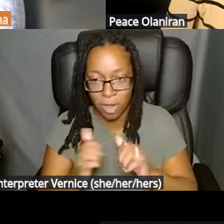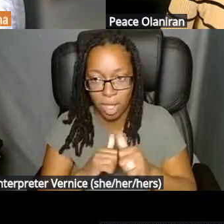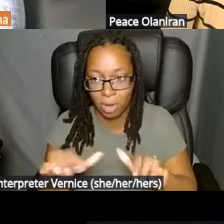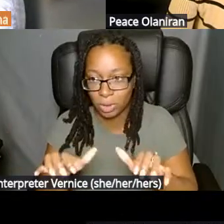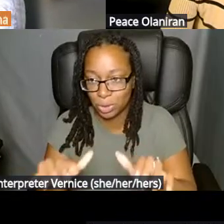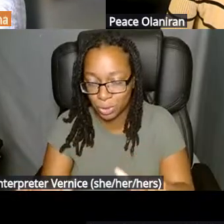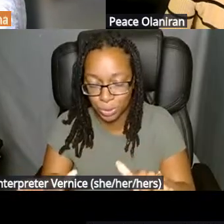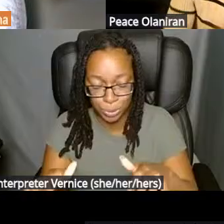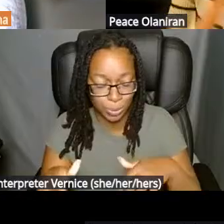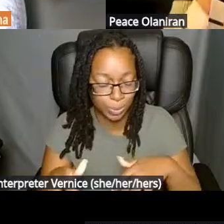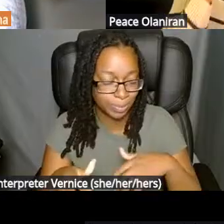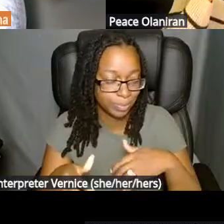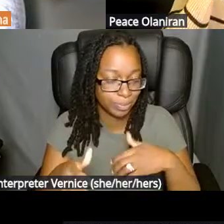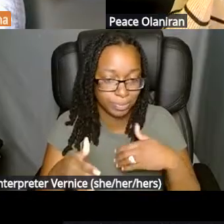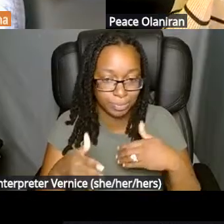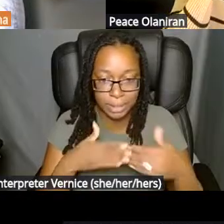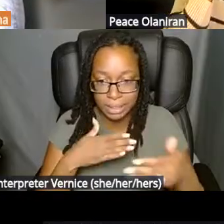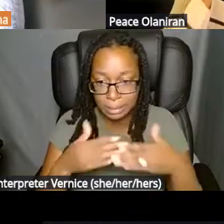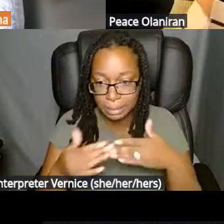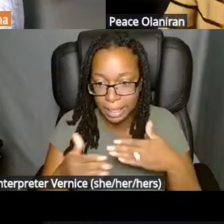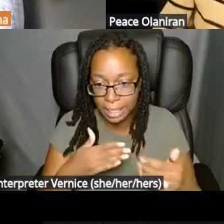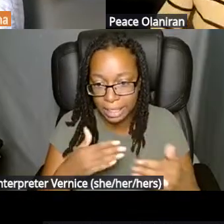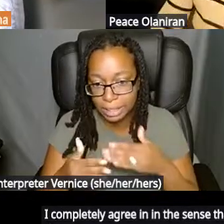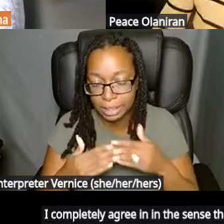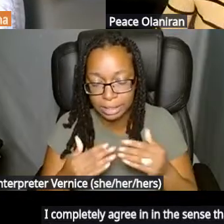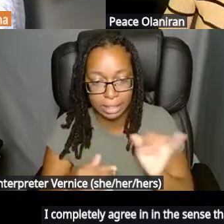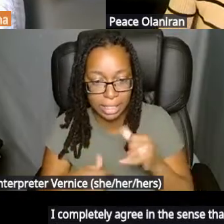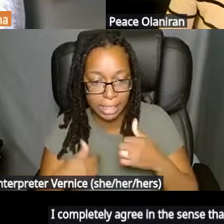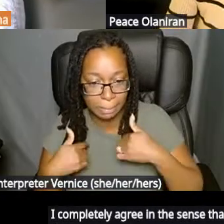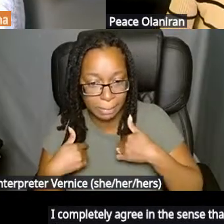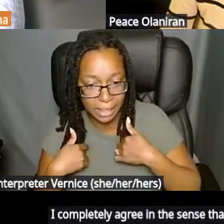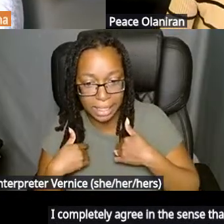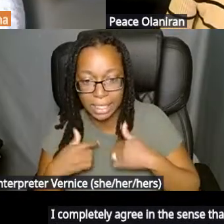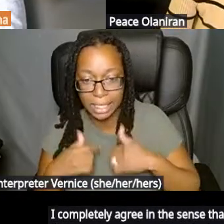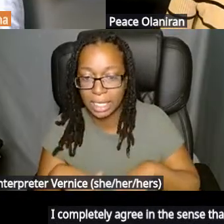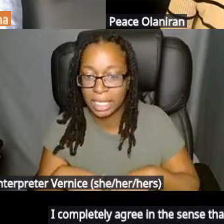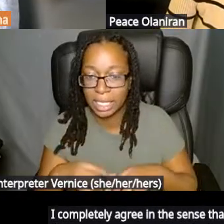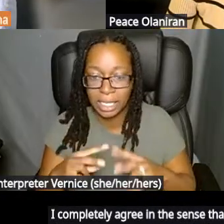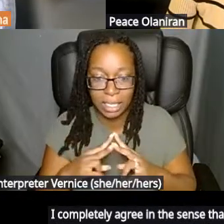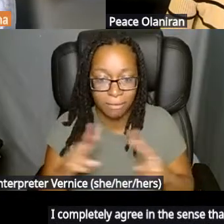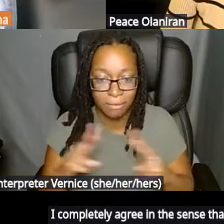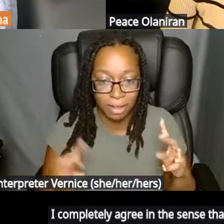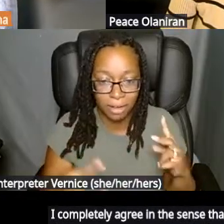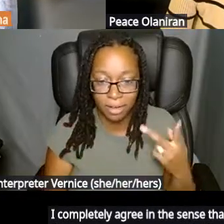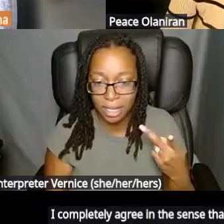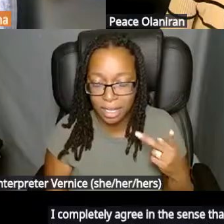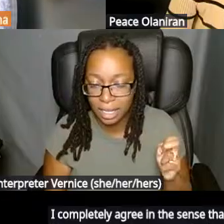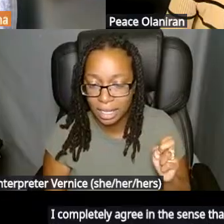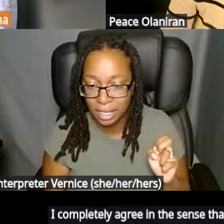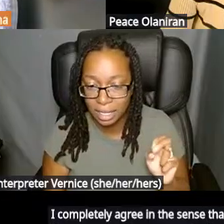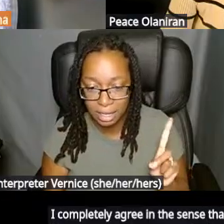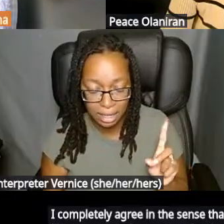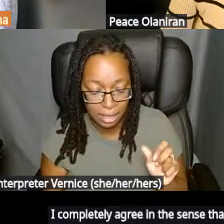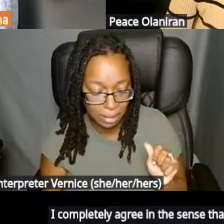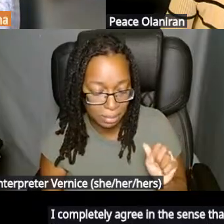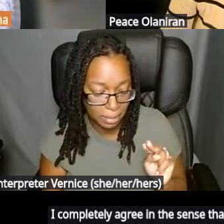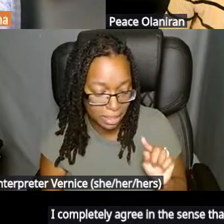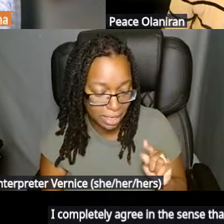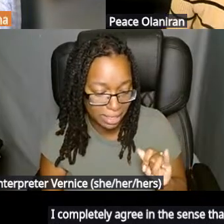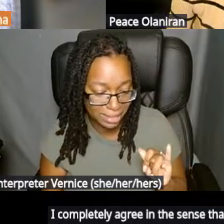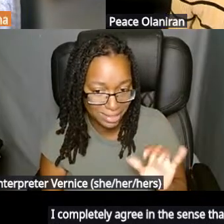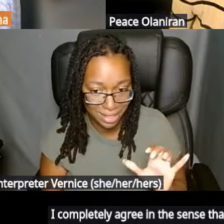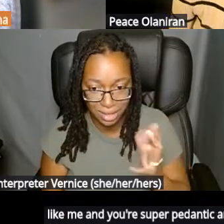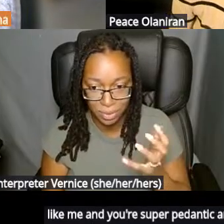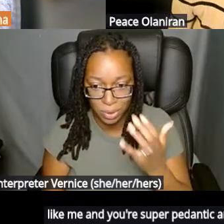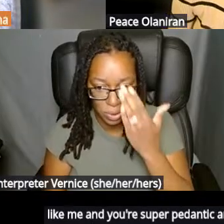whether you are like me and you're super pedantic and like you want to know what every single comma